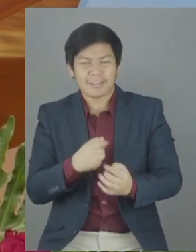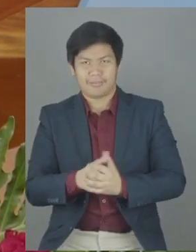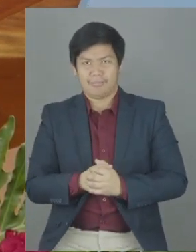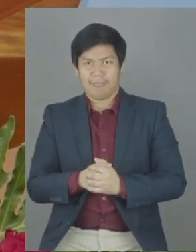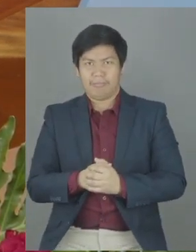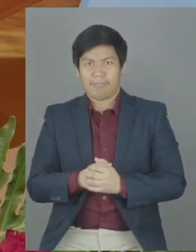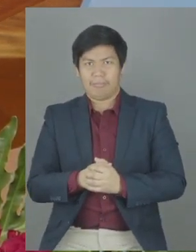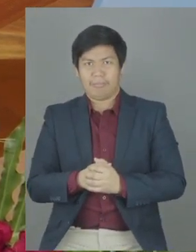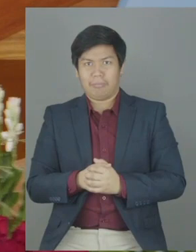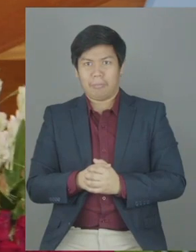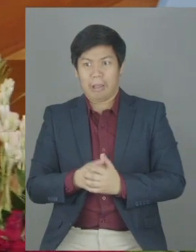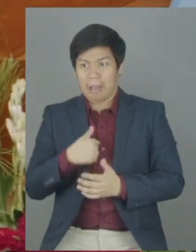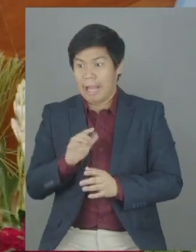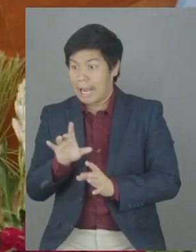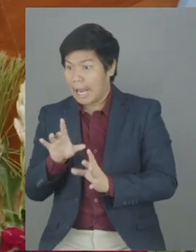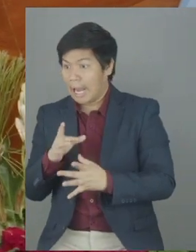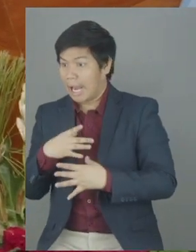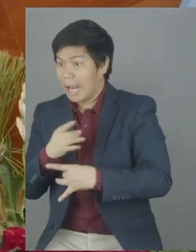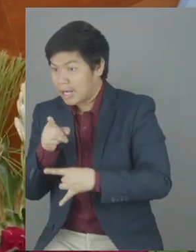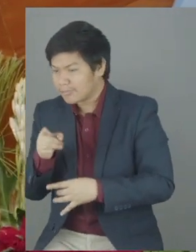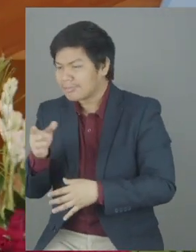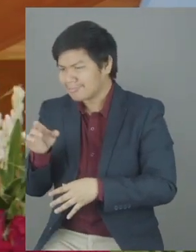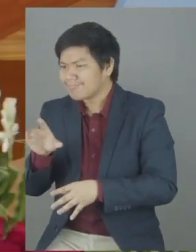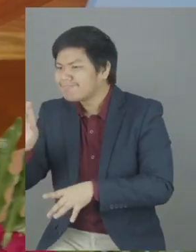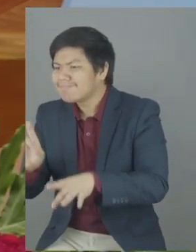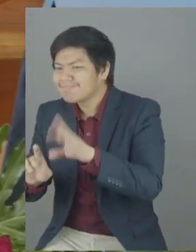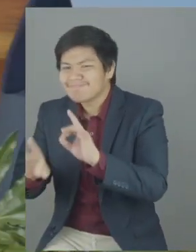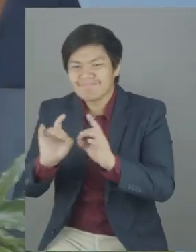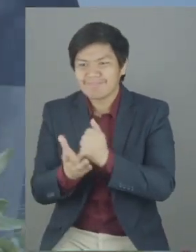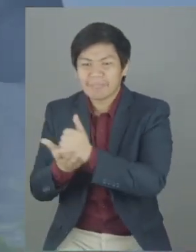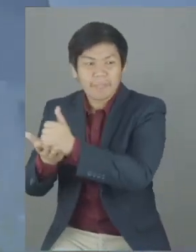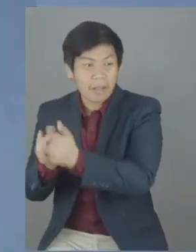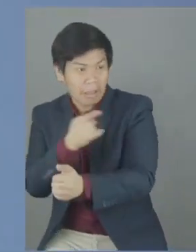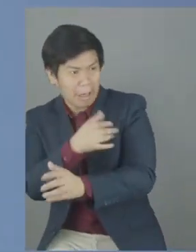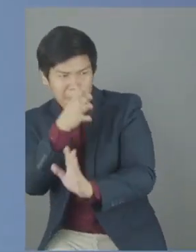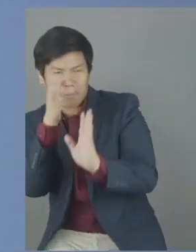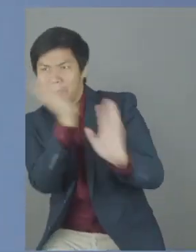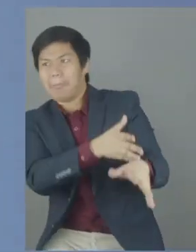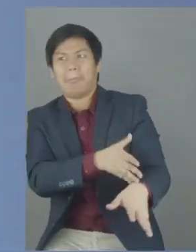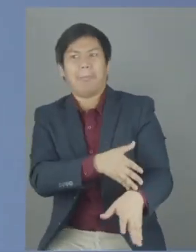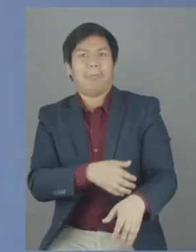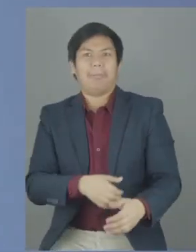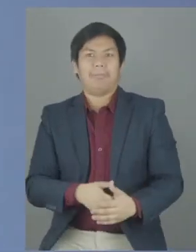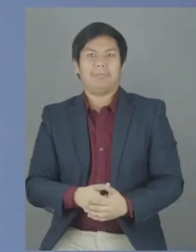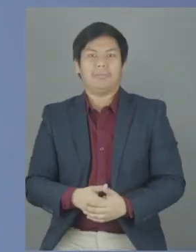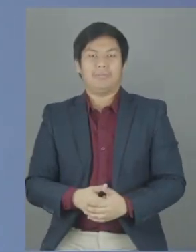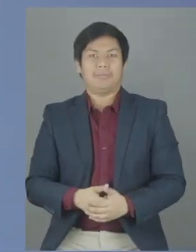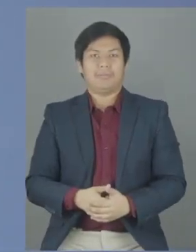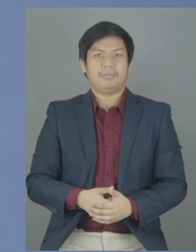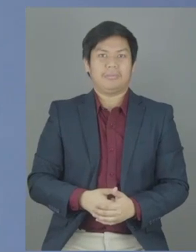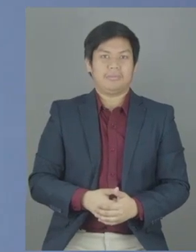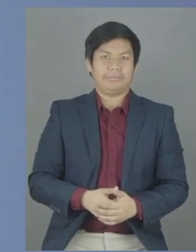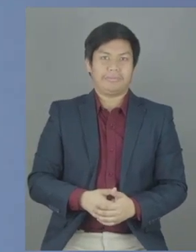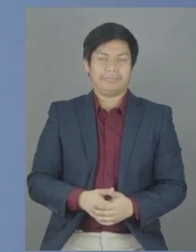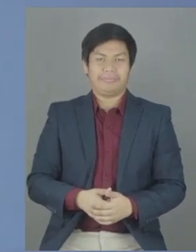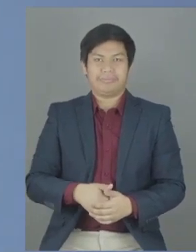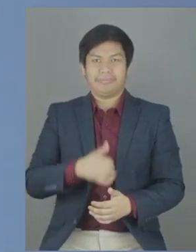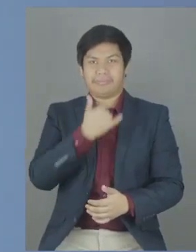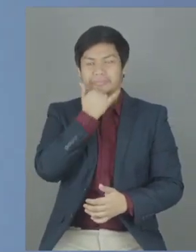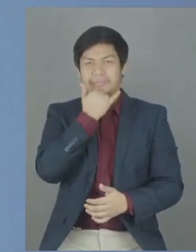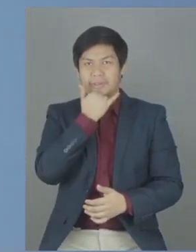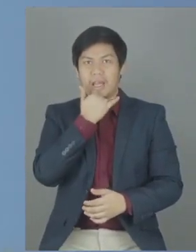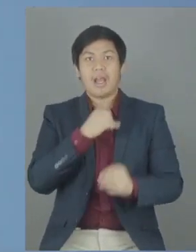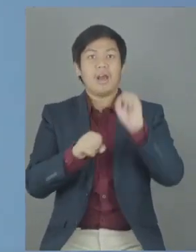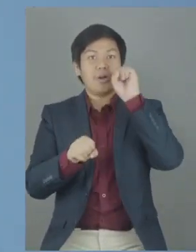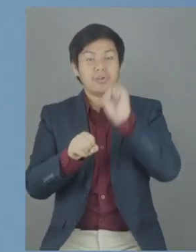or people you like. Because if you choose one, you automatically not choose another. And therefore, you